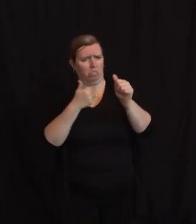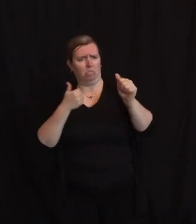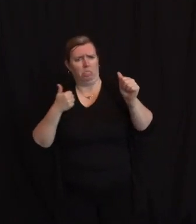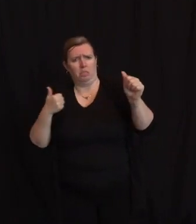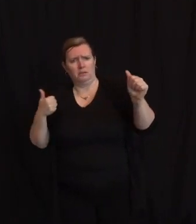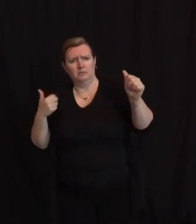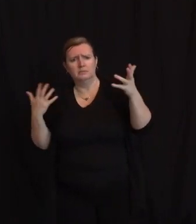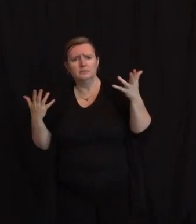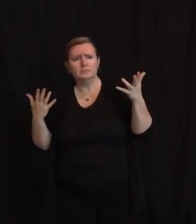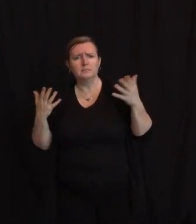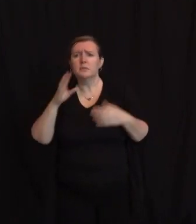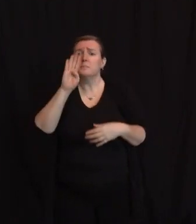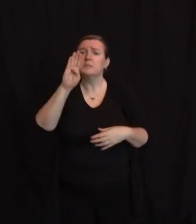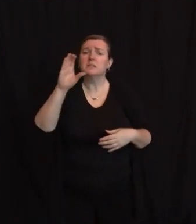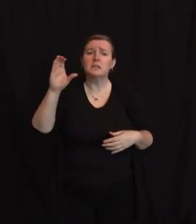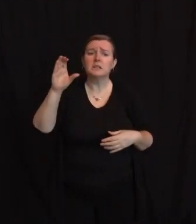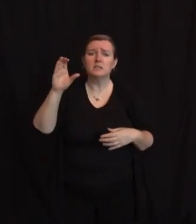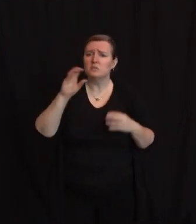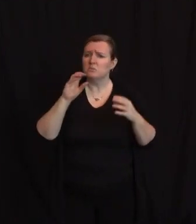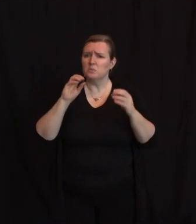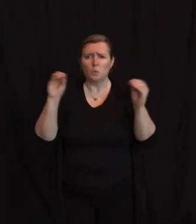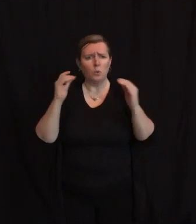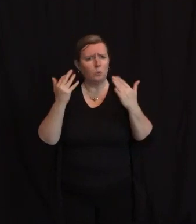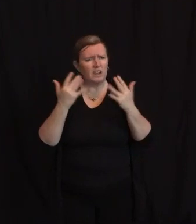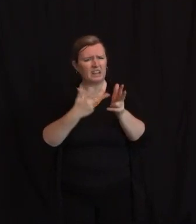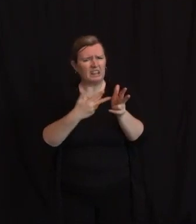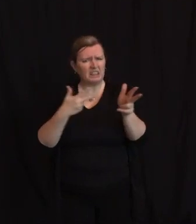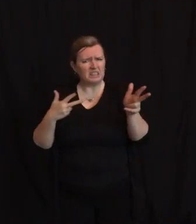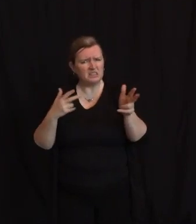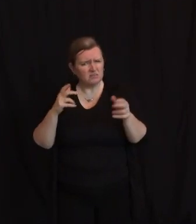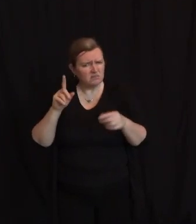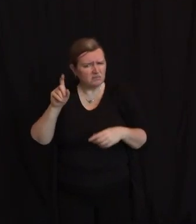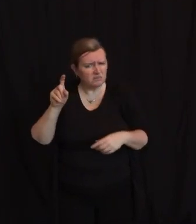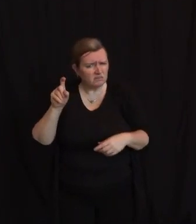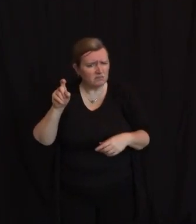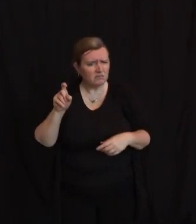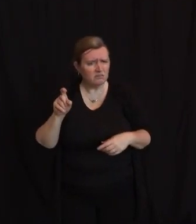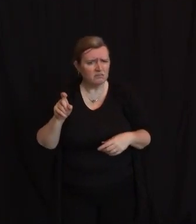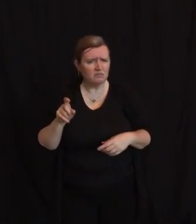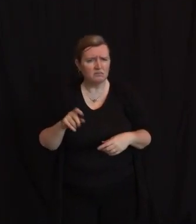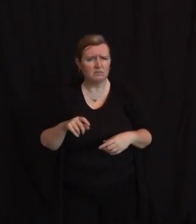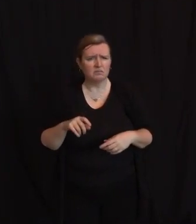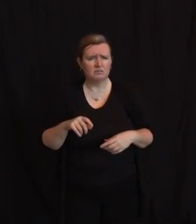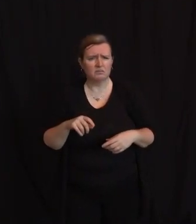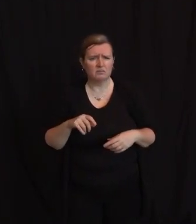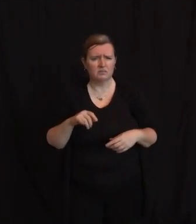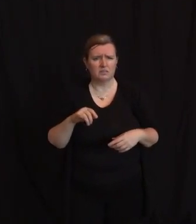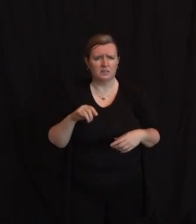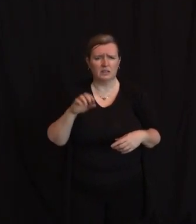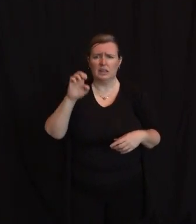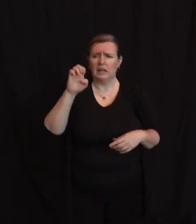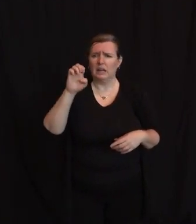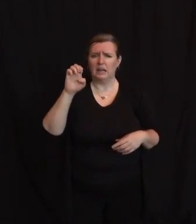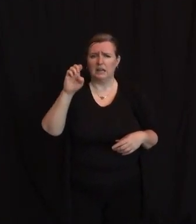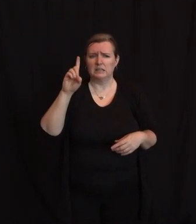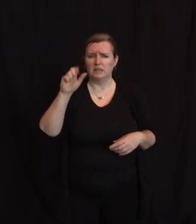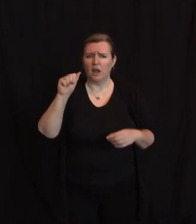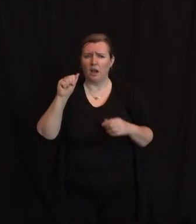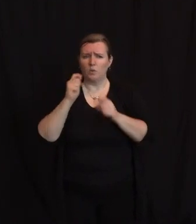site. Does that show us anything? Do you have any reaction to that? The EDA's loan and grant programs to help small businesses